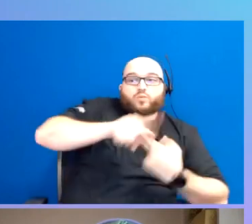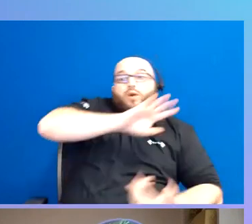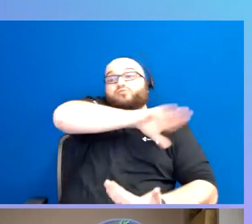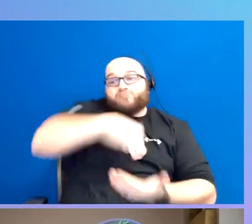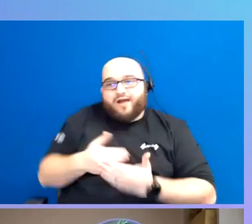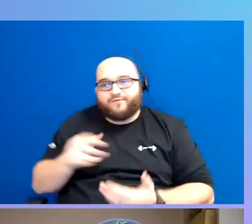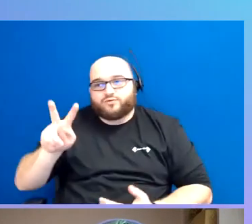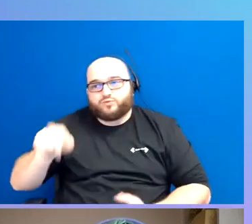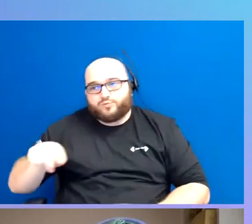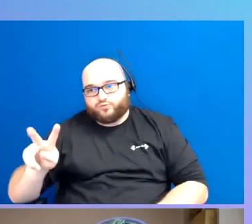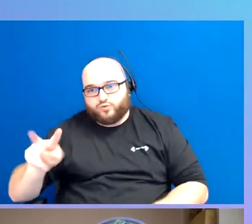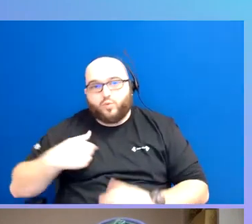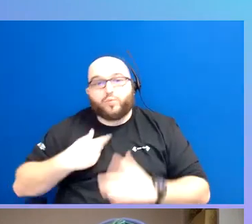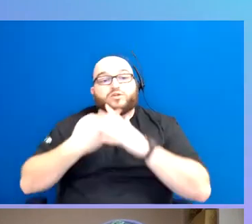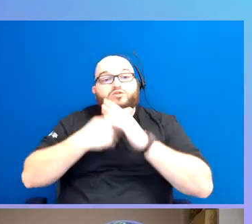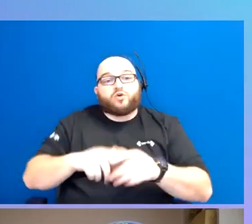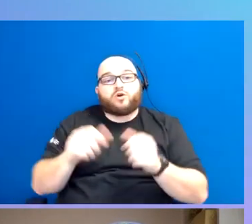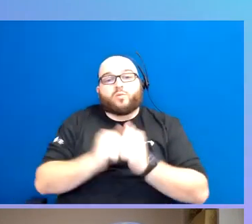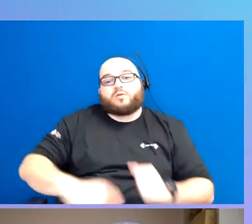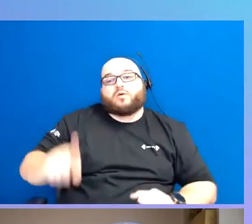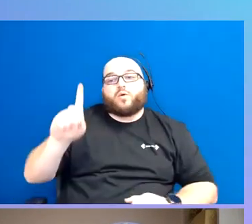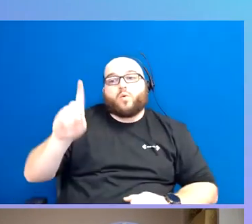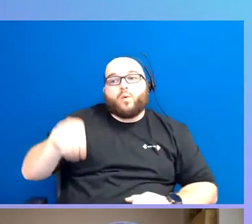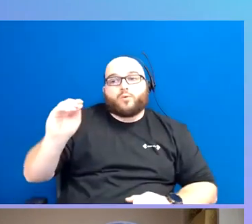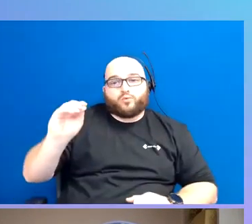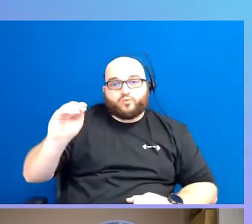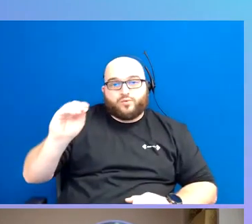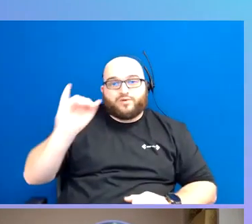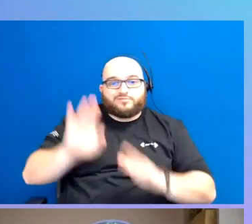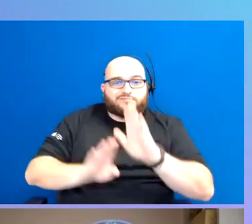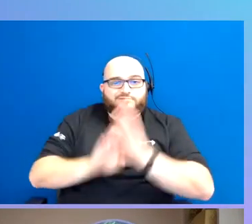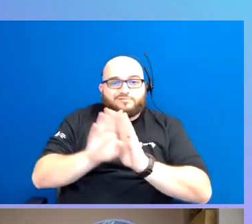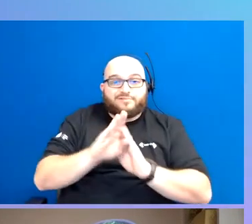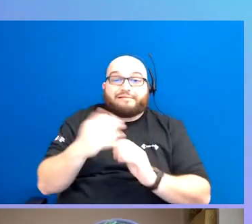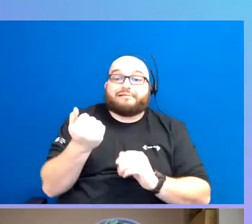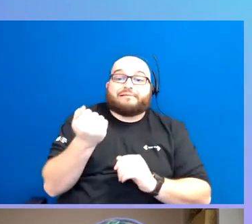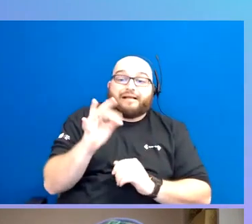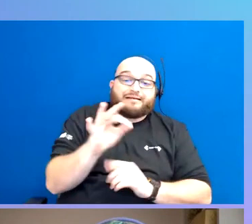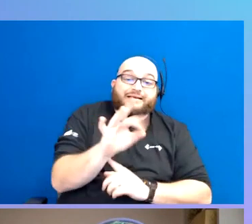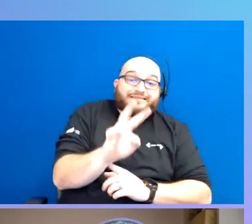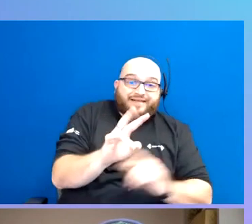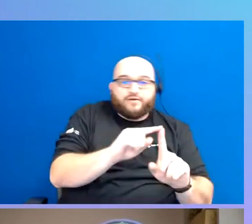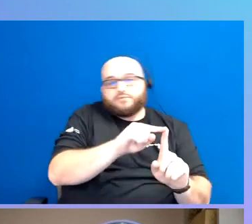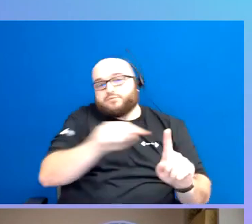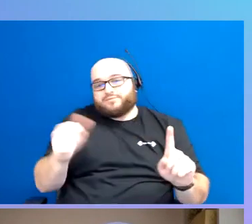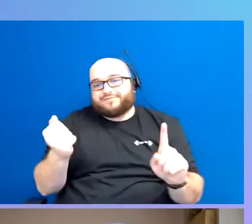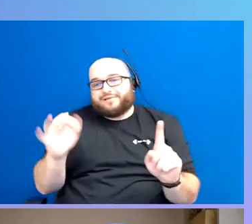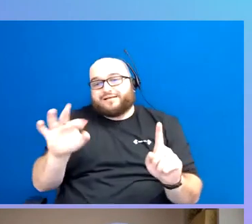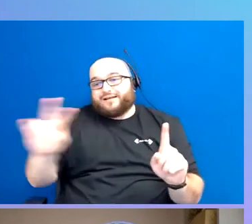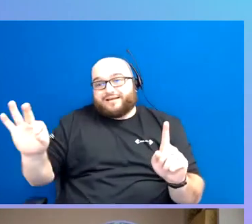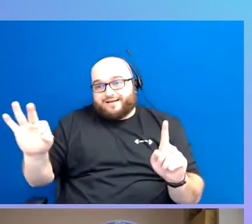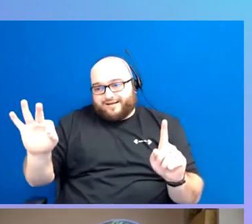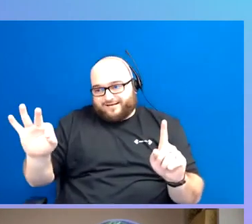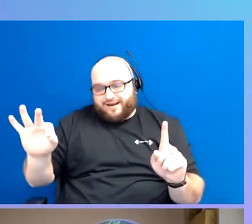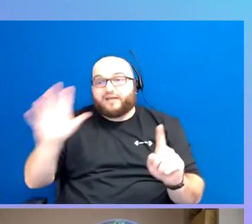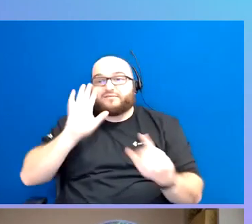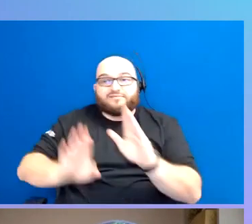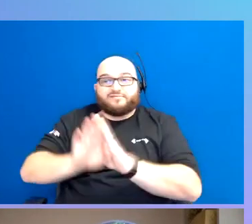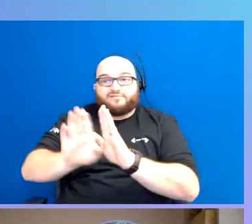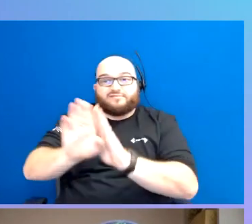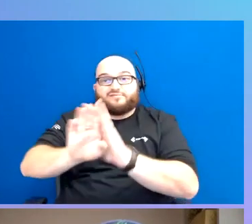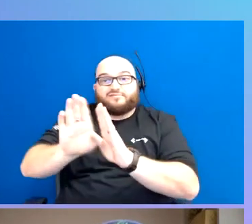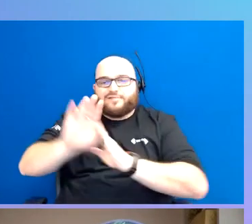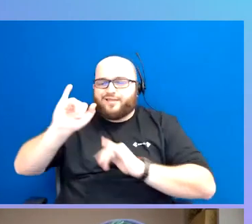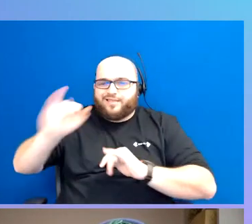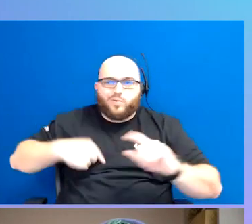we started with WCAG 1.0, which was under development from the years of 1997 to 1999. This was sort of our